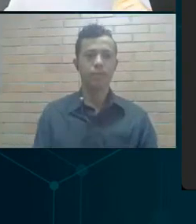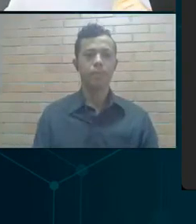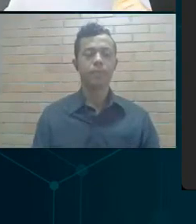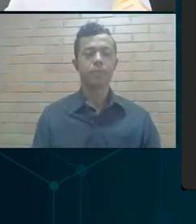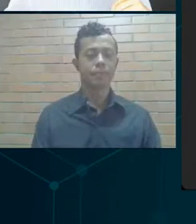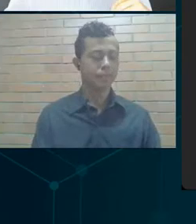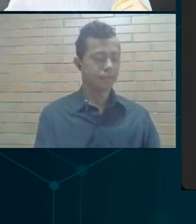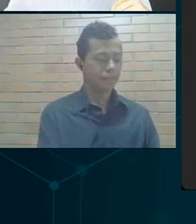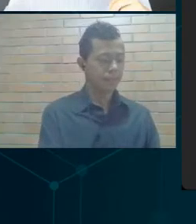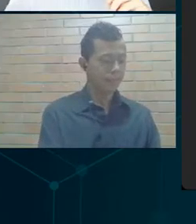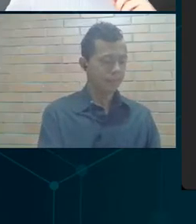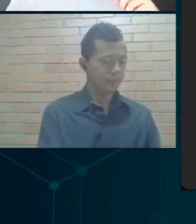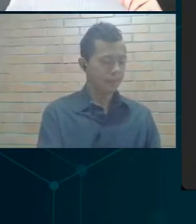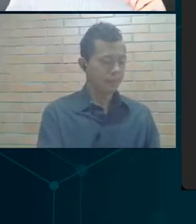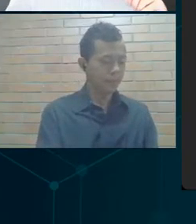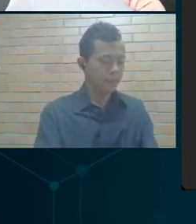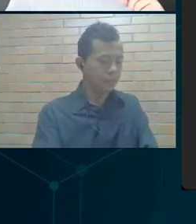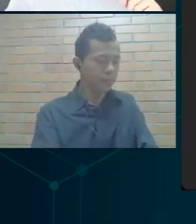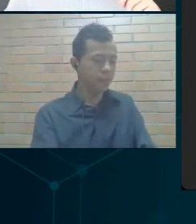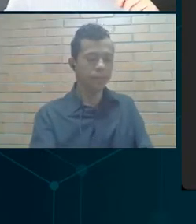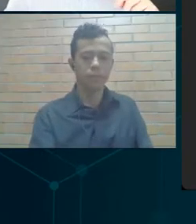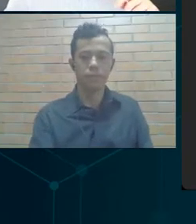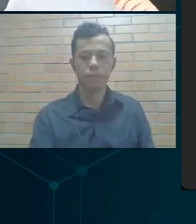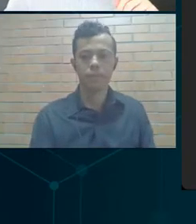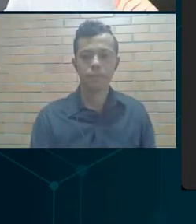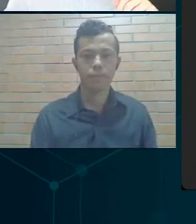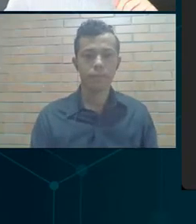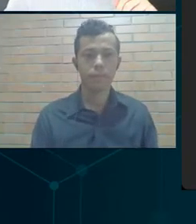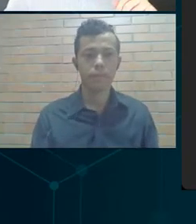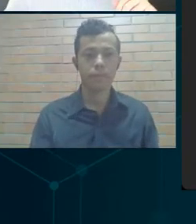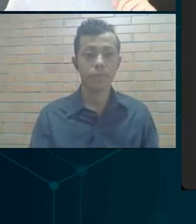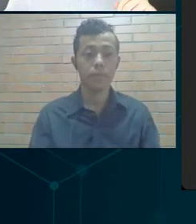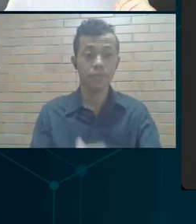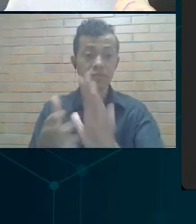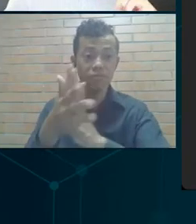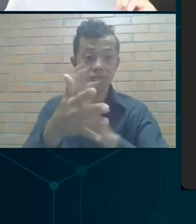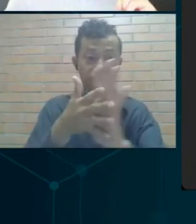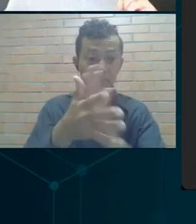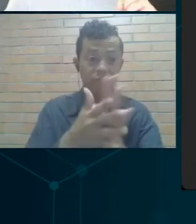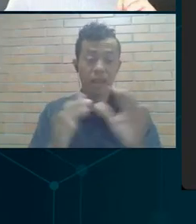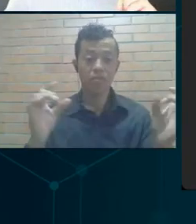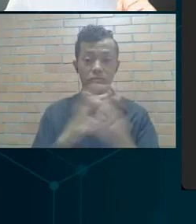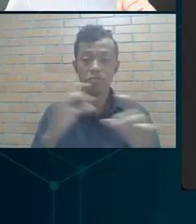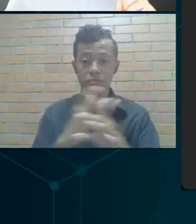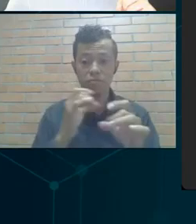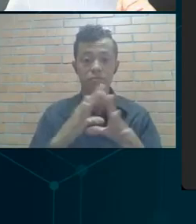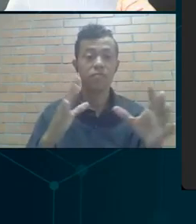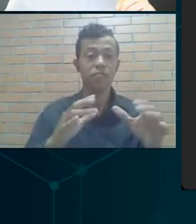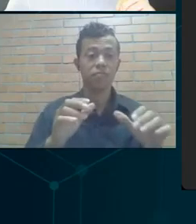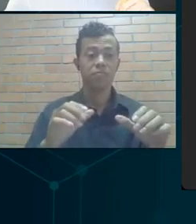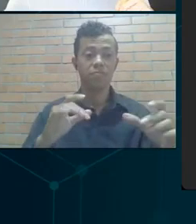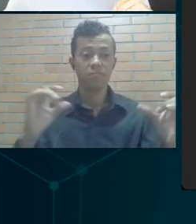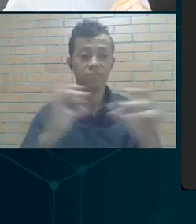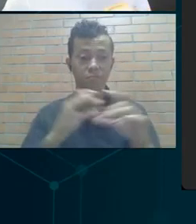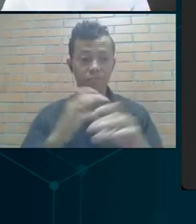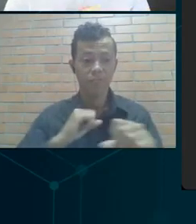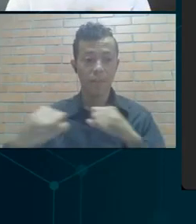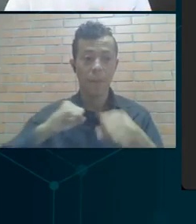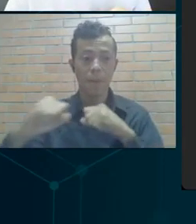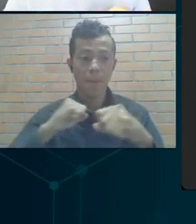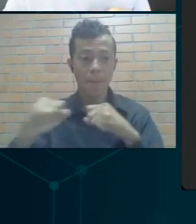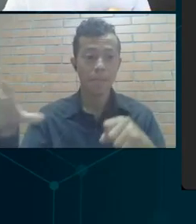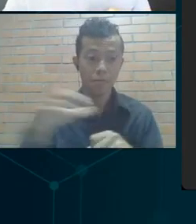confirm that the chat is active and that the participants can in fact type into the chat.